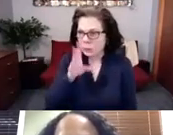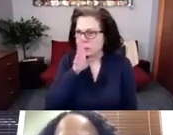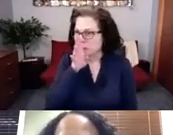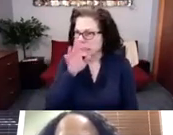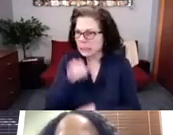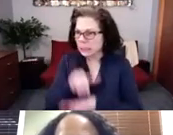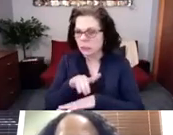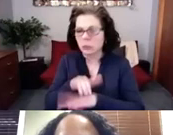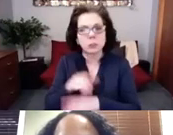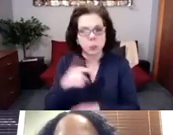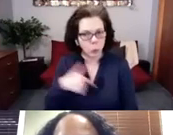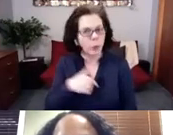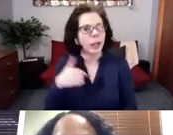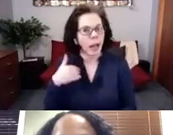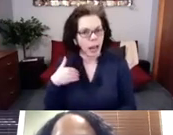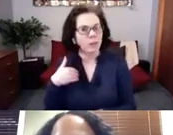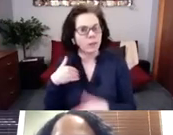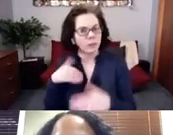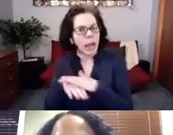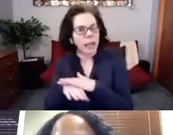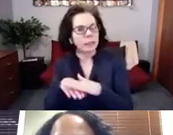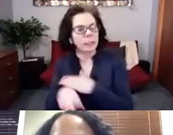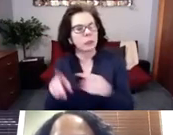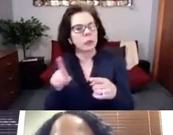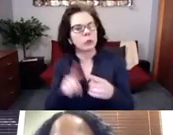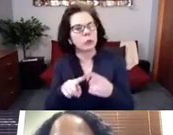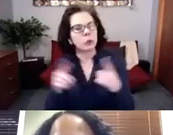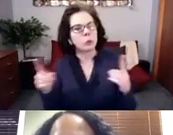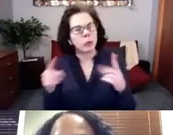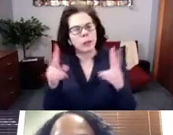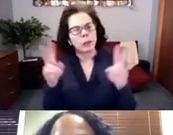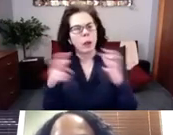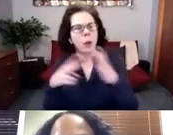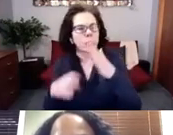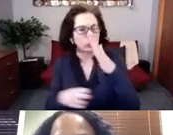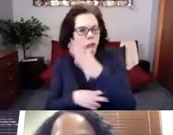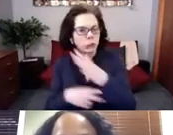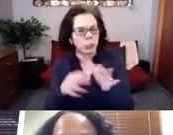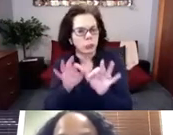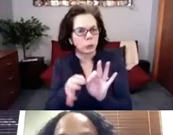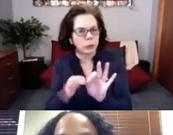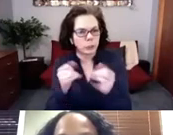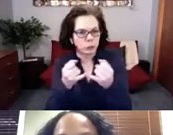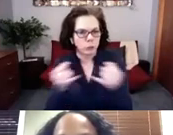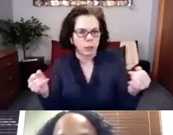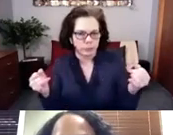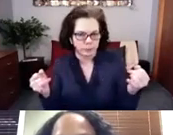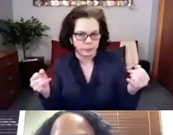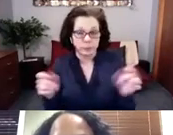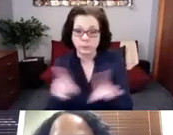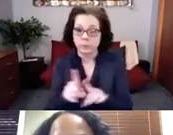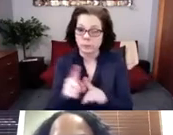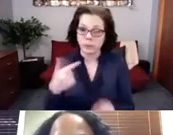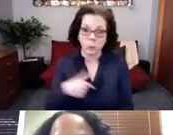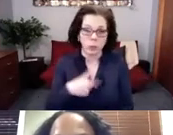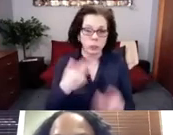have access to the Lionbridge language interpretation line. And then we are also doing our best